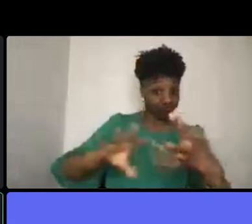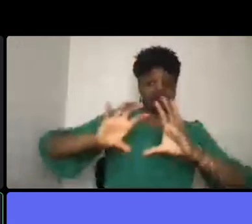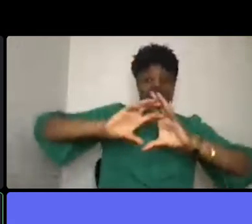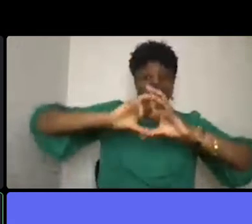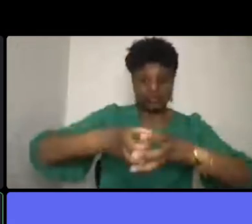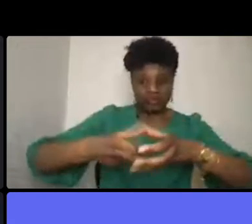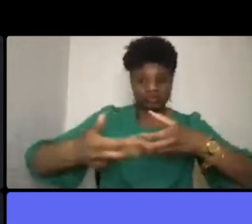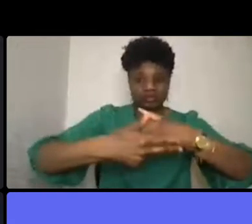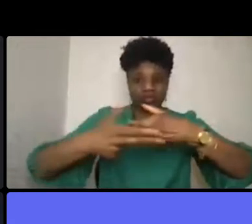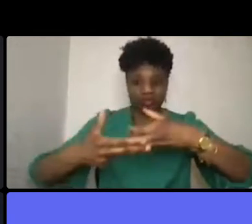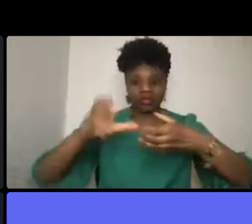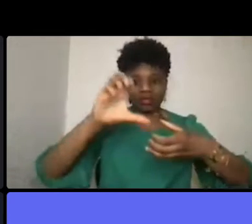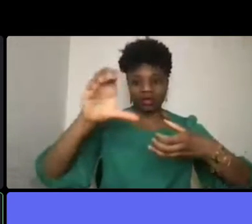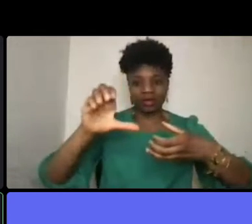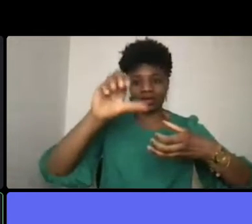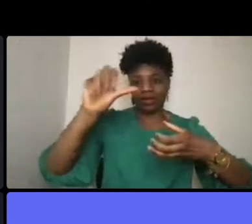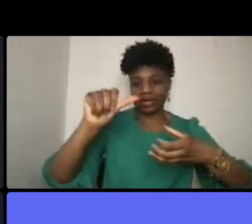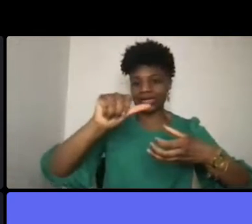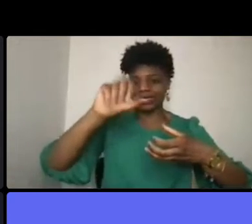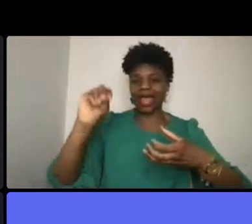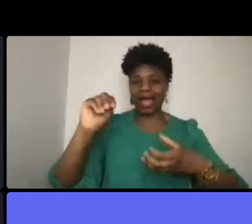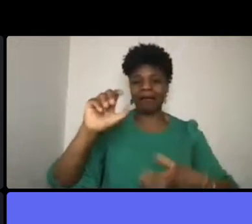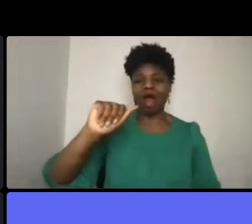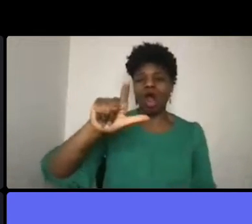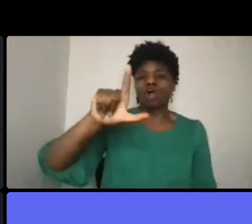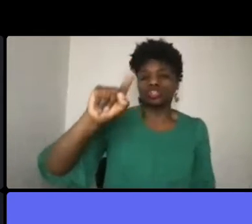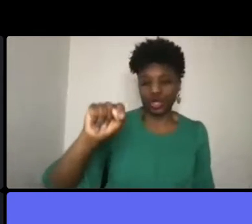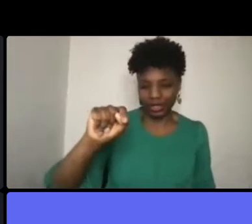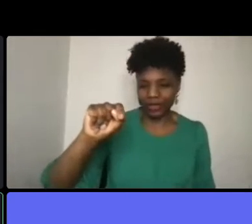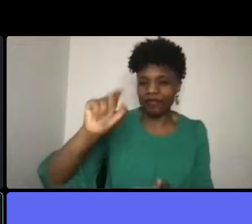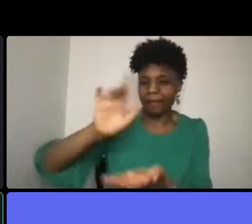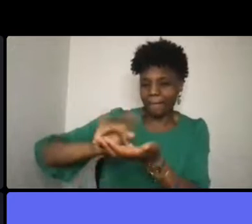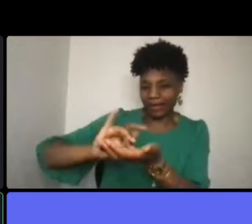they just changed the laws. Well, they're trying to change the laws for that.